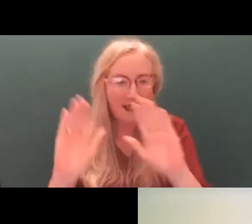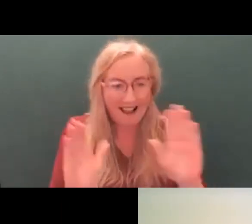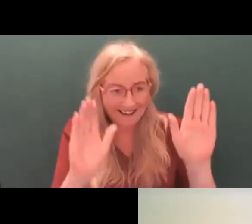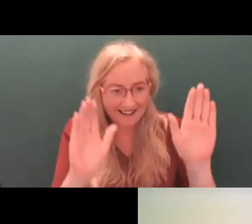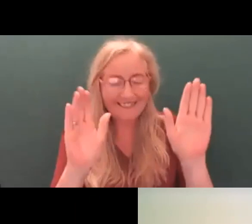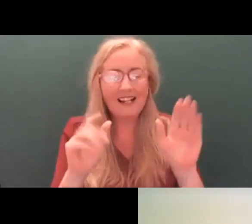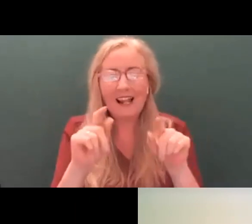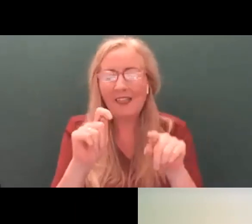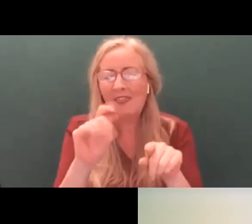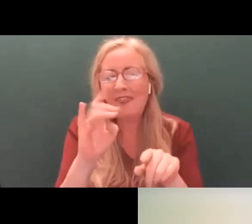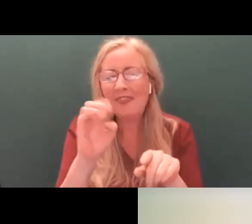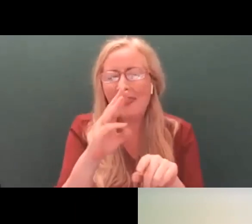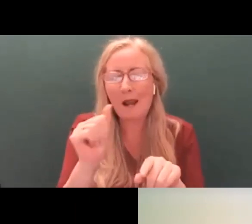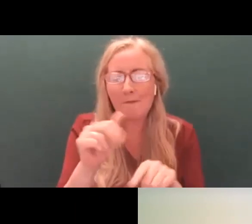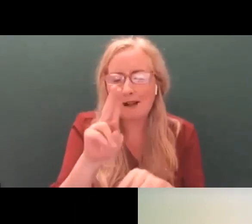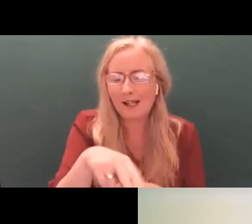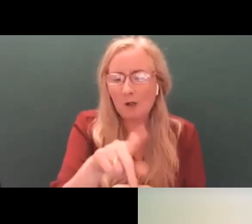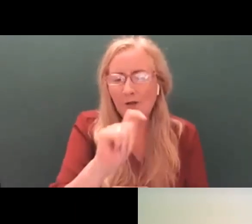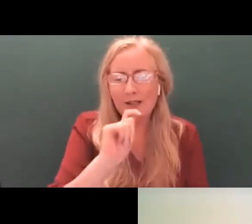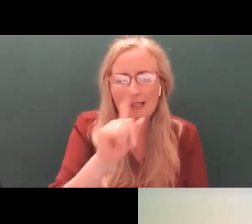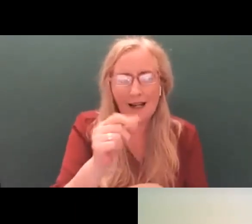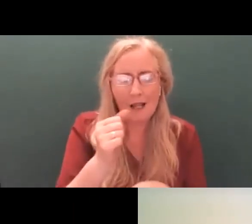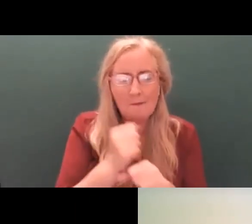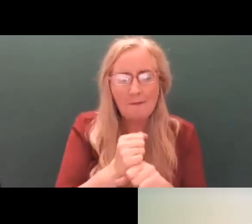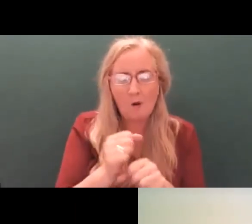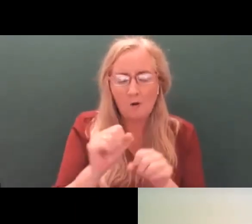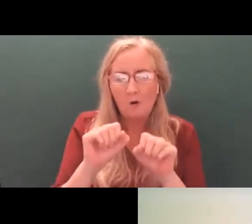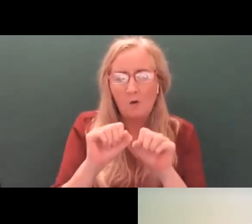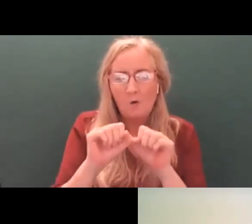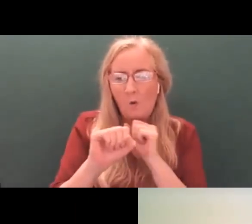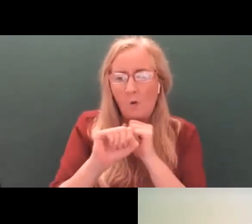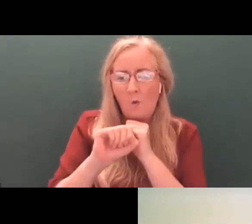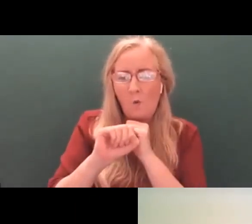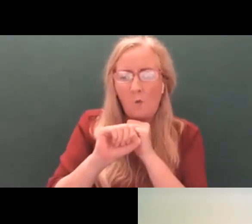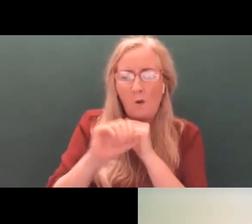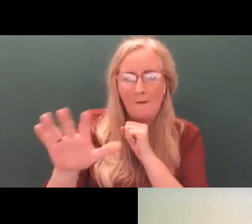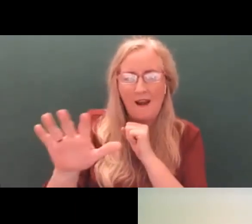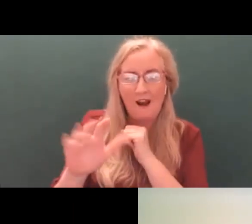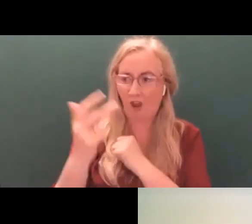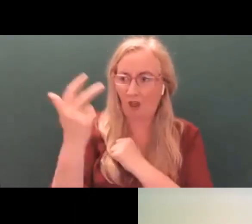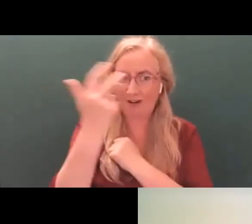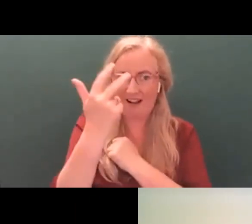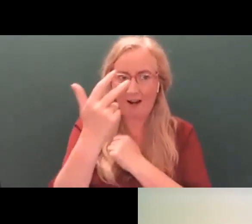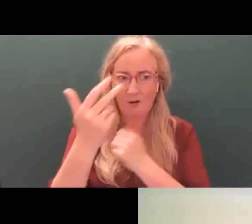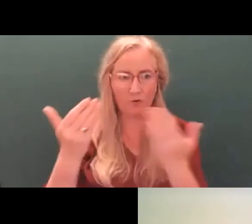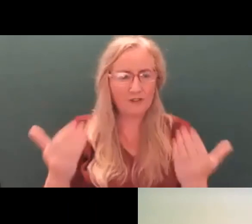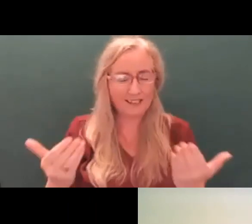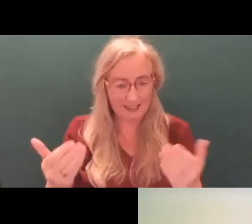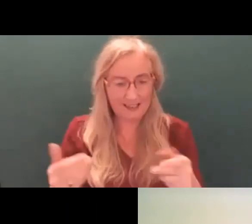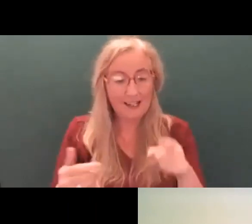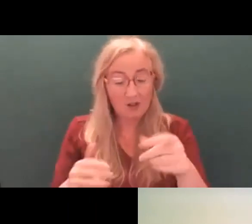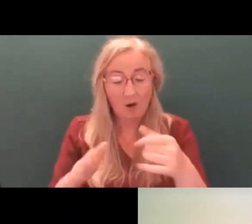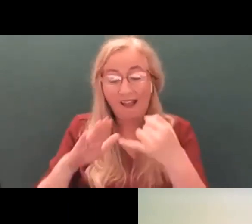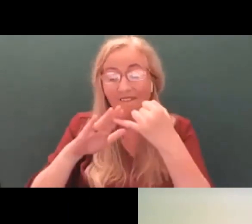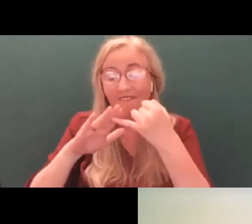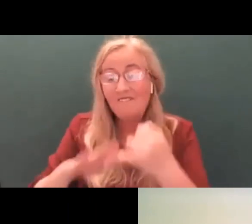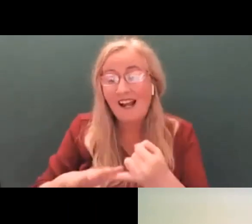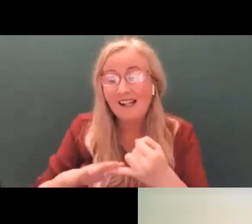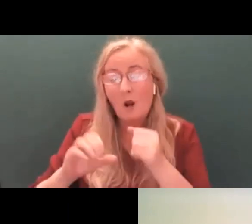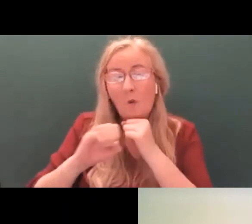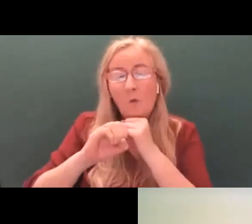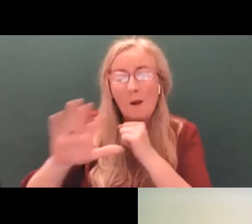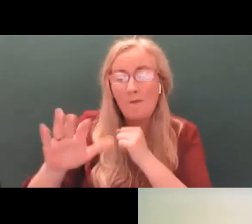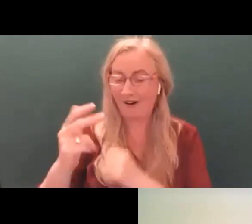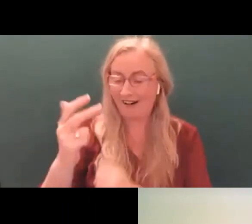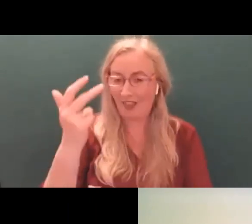Thelma, give us a note about the webinar at 3 p.m. today. Yeah, so we have our final webinar is at